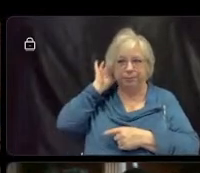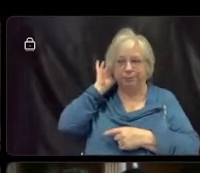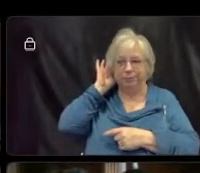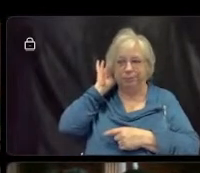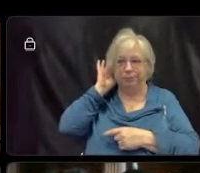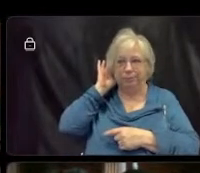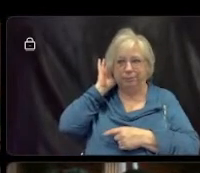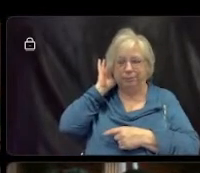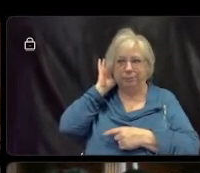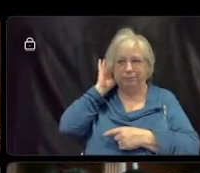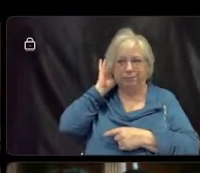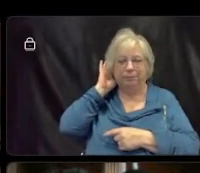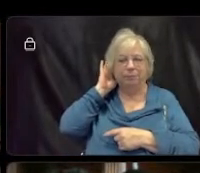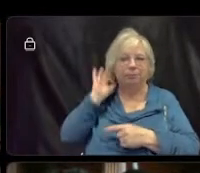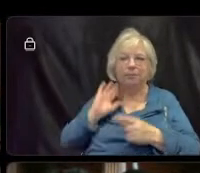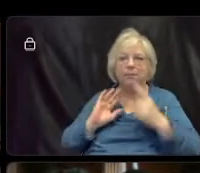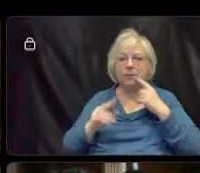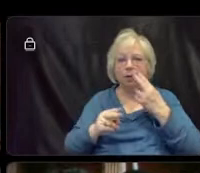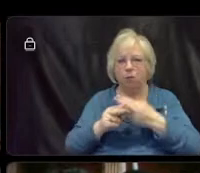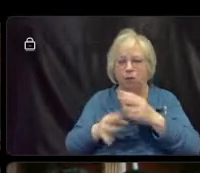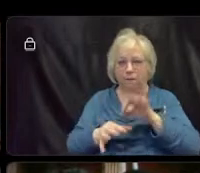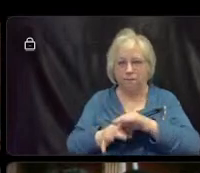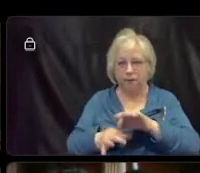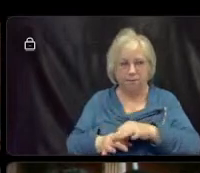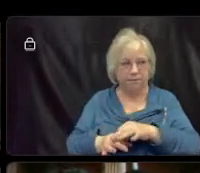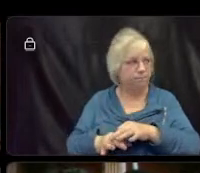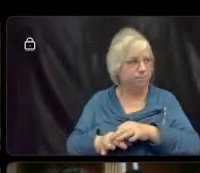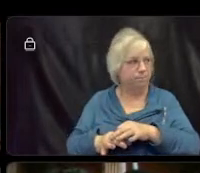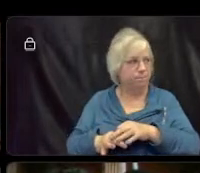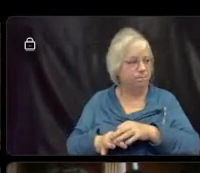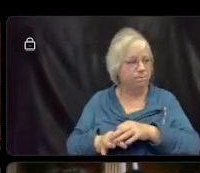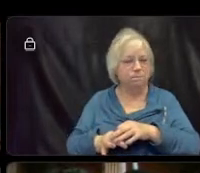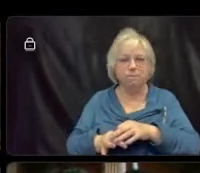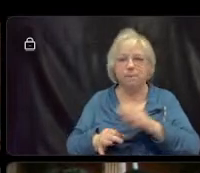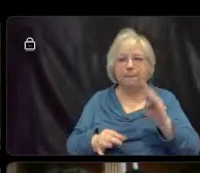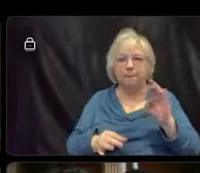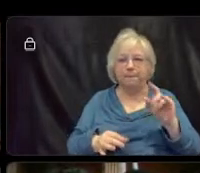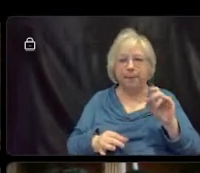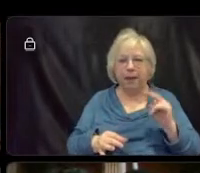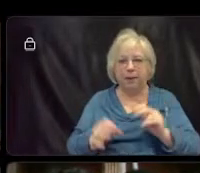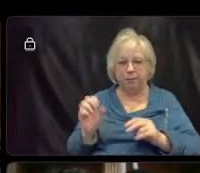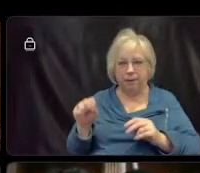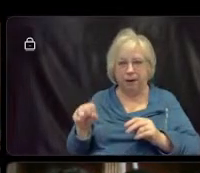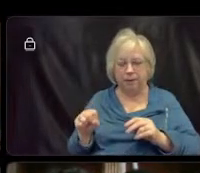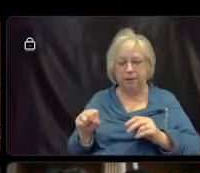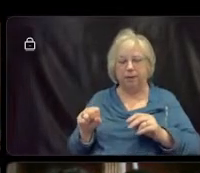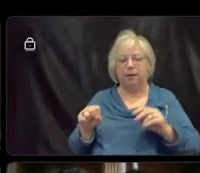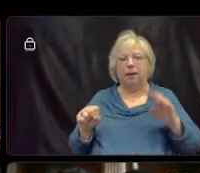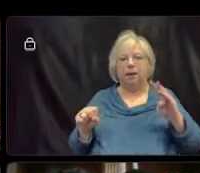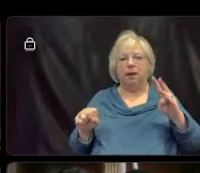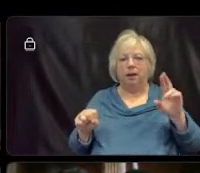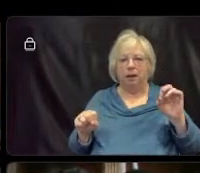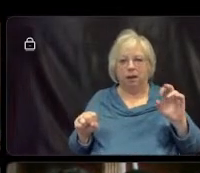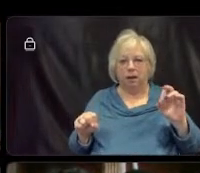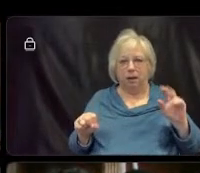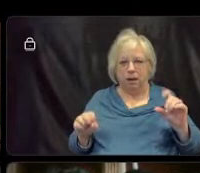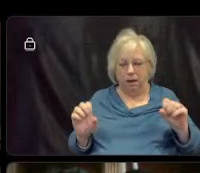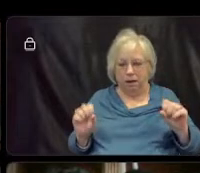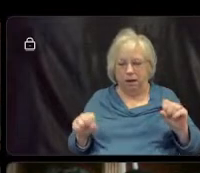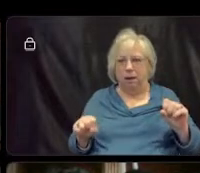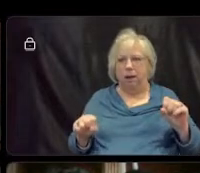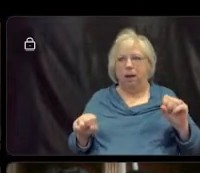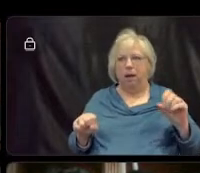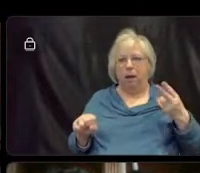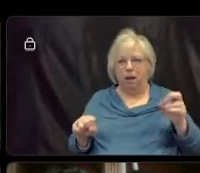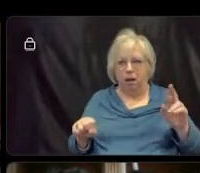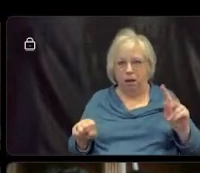for the approval. Ready for the roll call vote? Benton, Yes. Brooks, Yes.